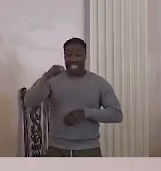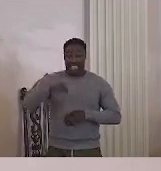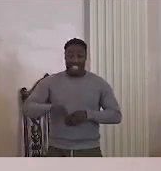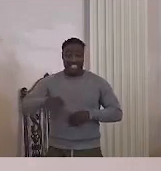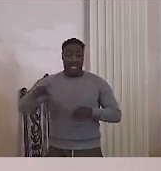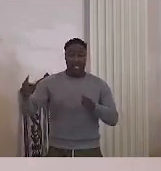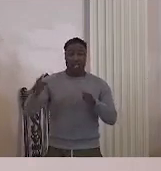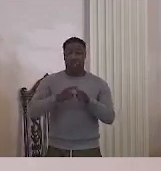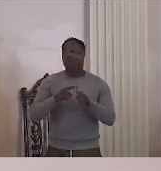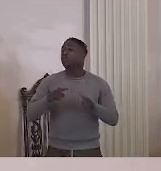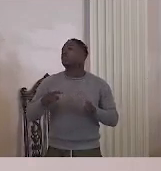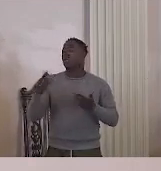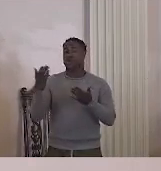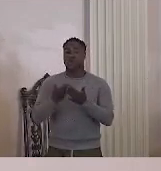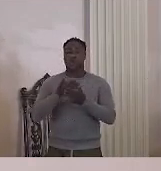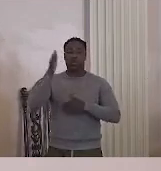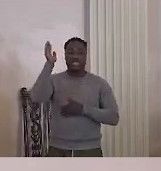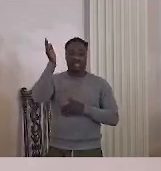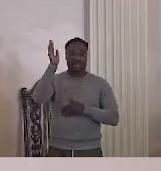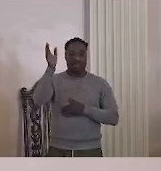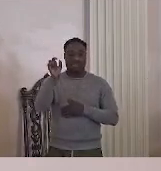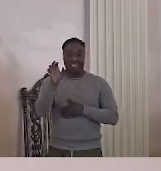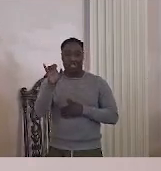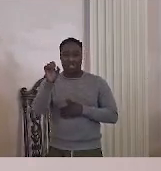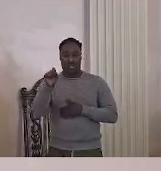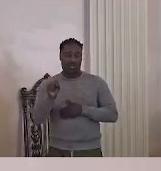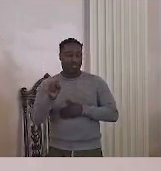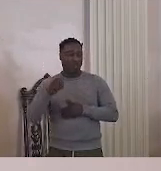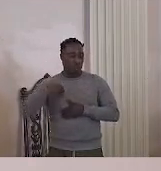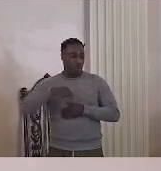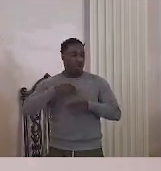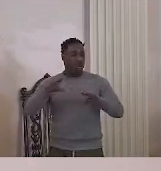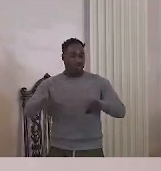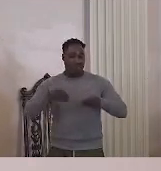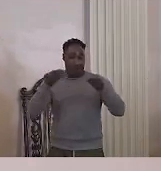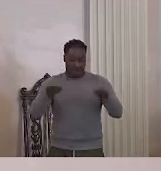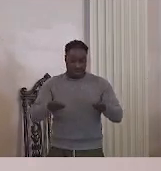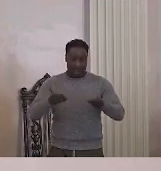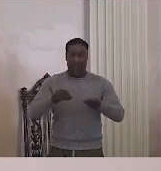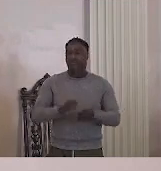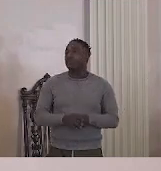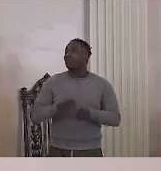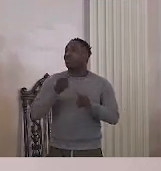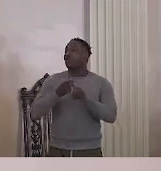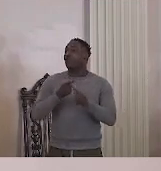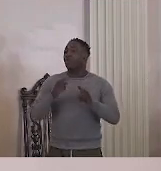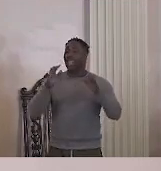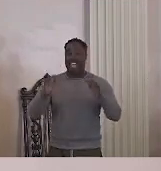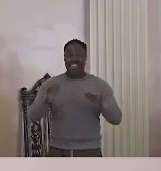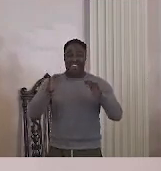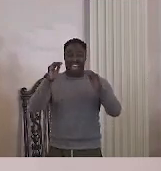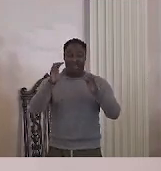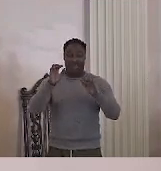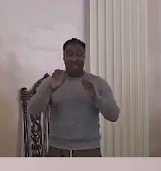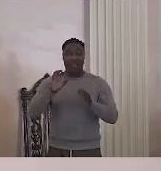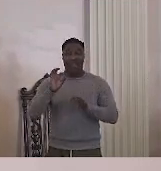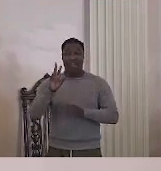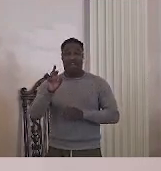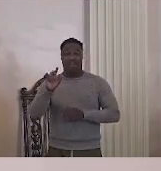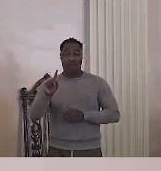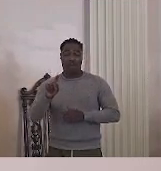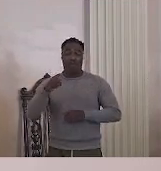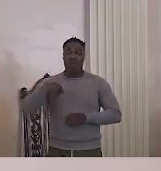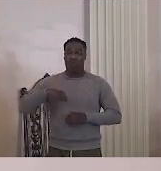the first in a new speaker series supported by the All Souls Church Beckner Advancement Fund, which provides grants for social